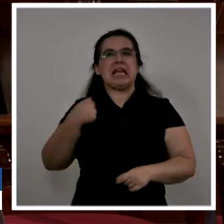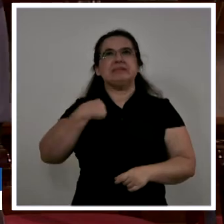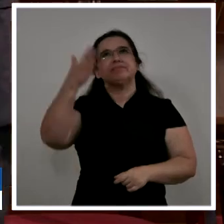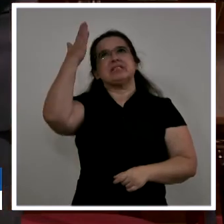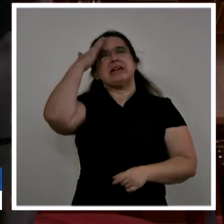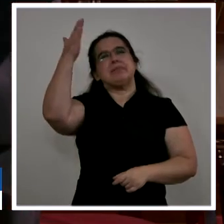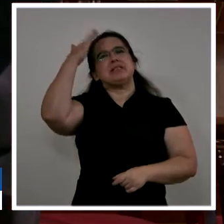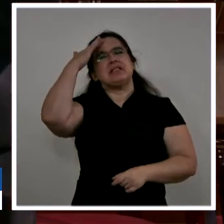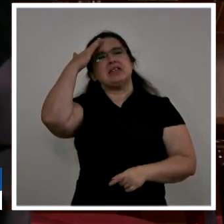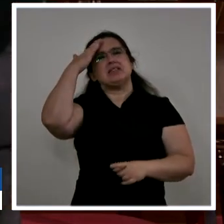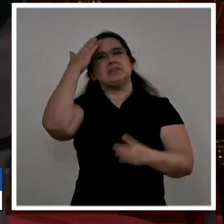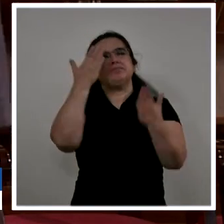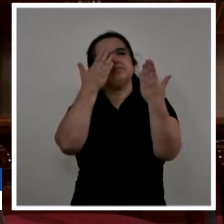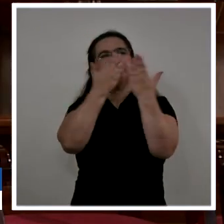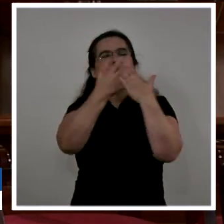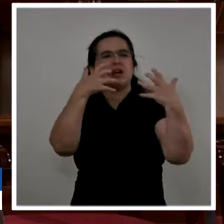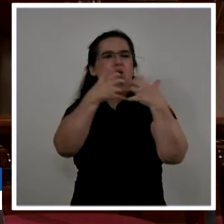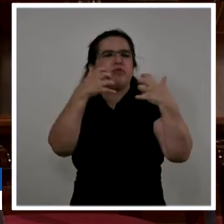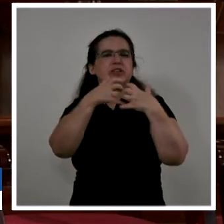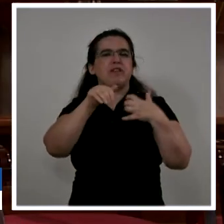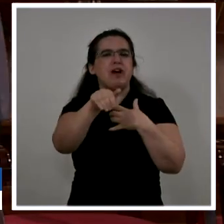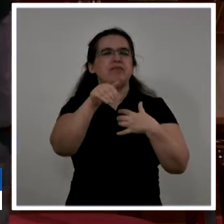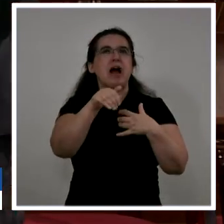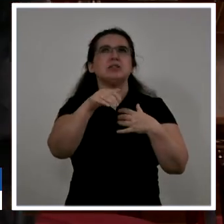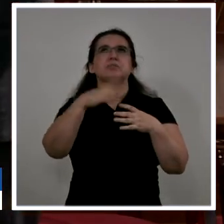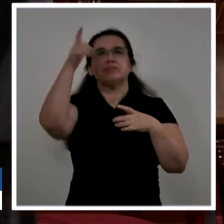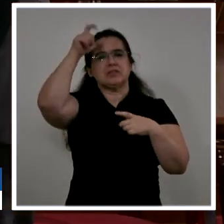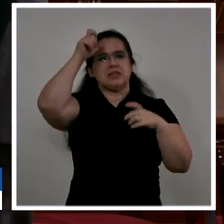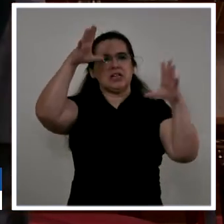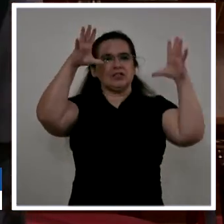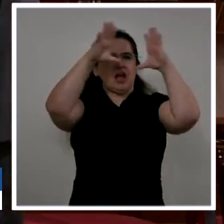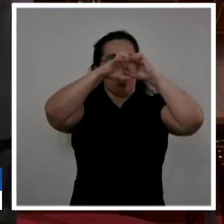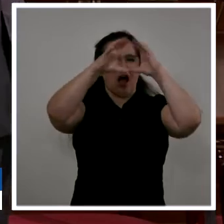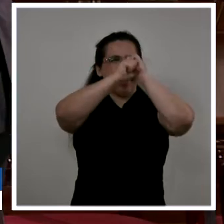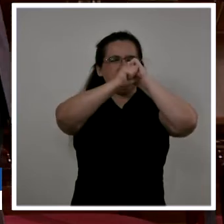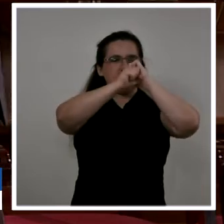de enfrentar o conflito que se avizinhava com os poderes das trevas.